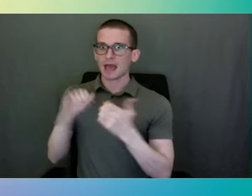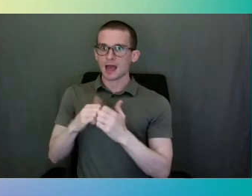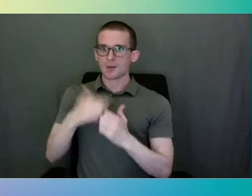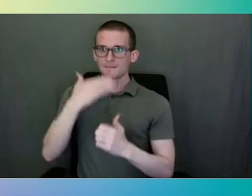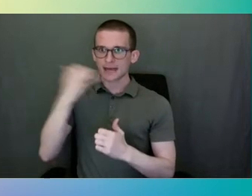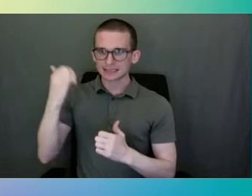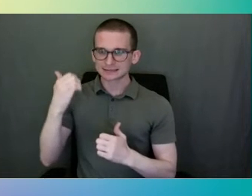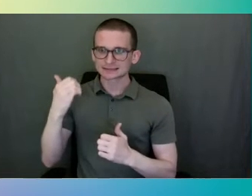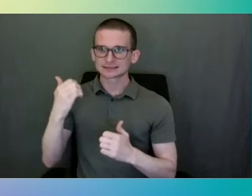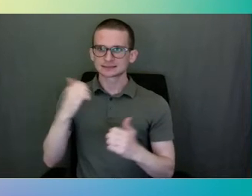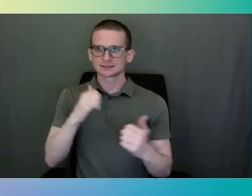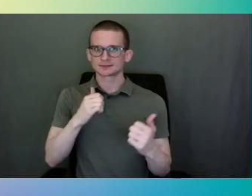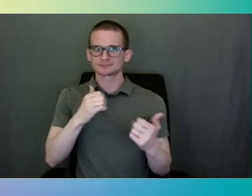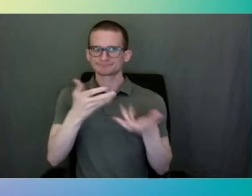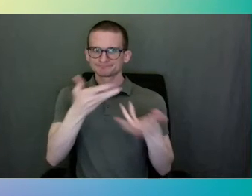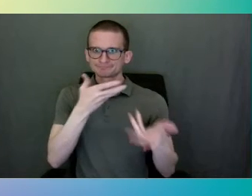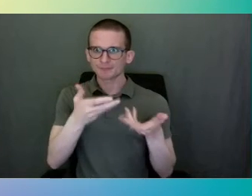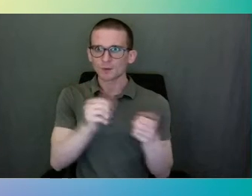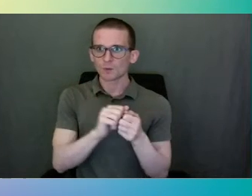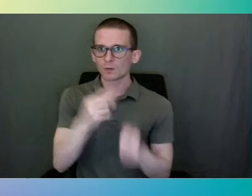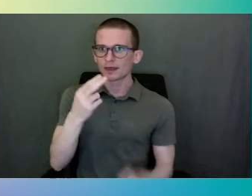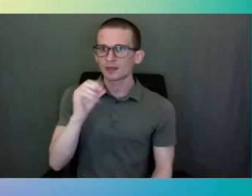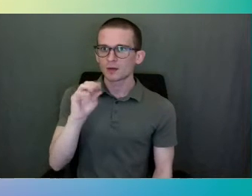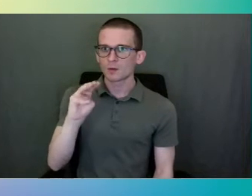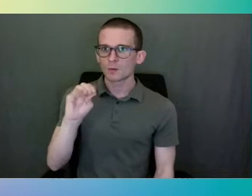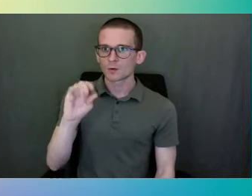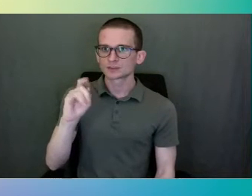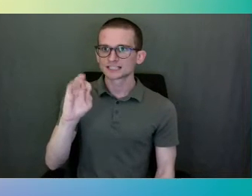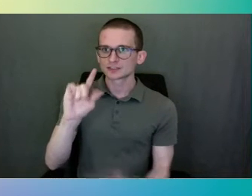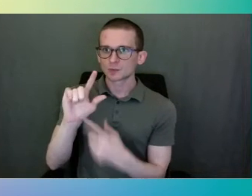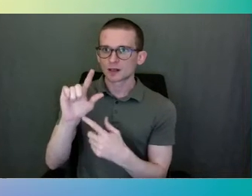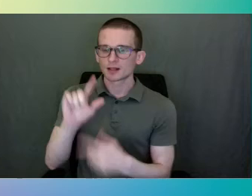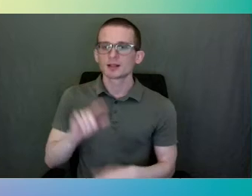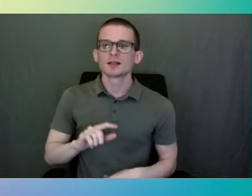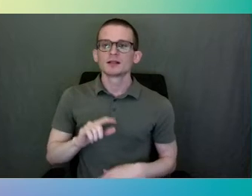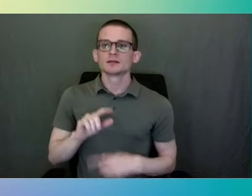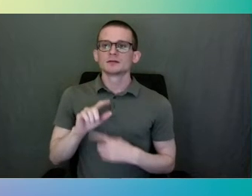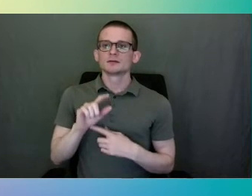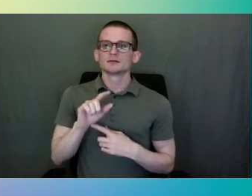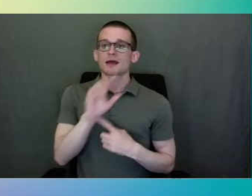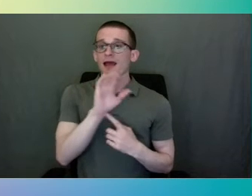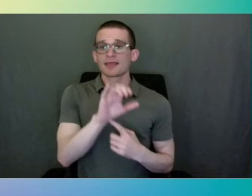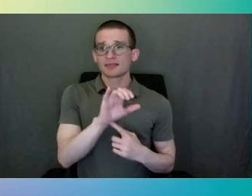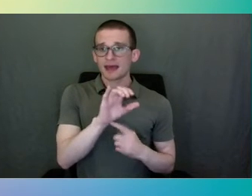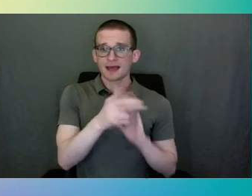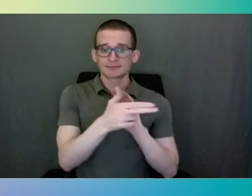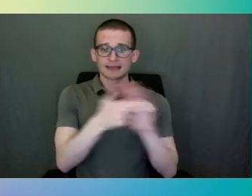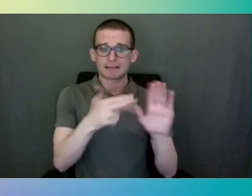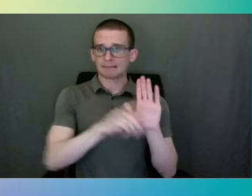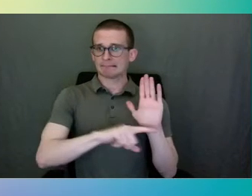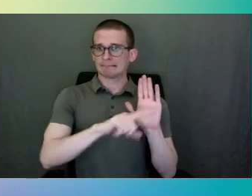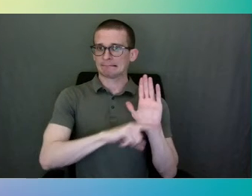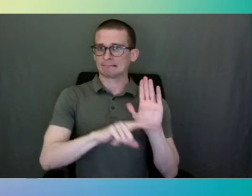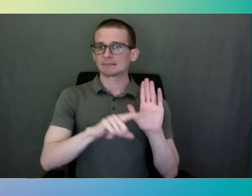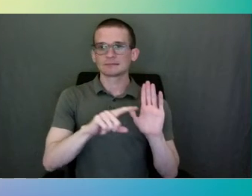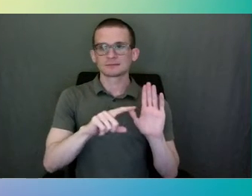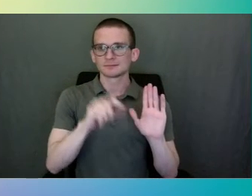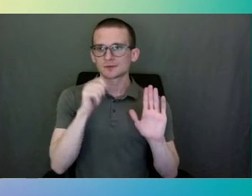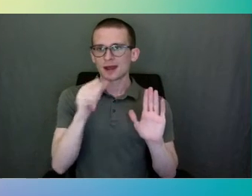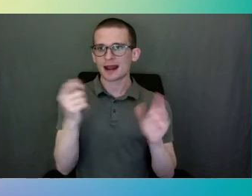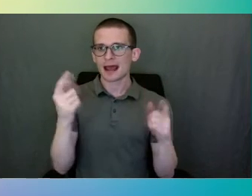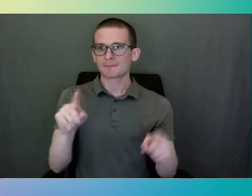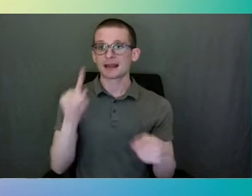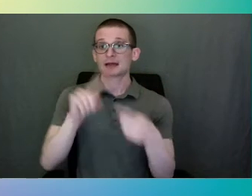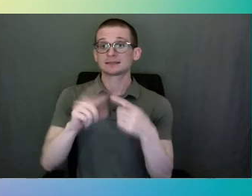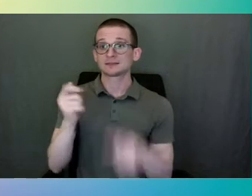homosexual? Homosexuality wouldn't be depathologized till 1973, but conversations were still